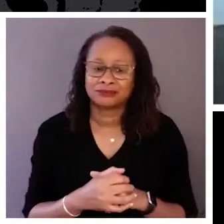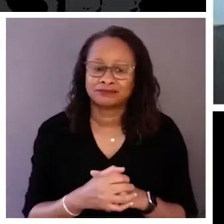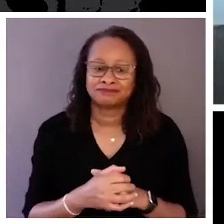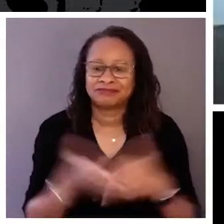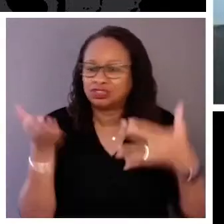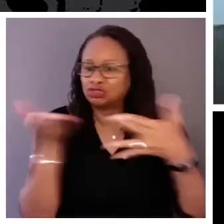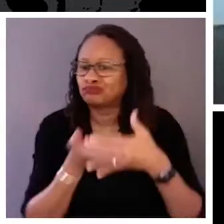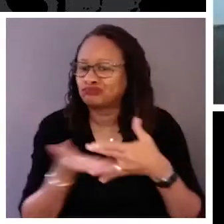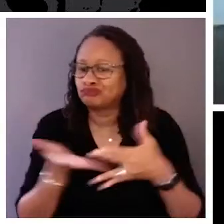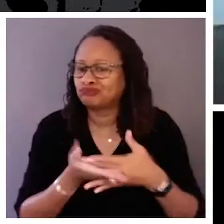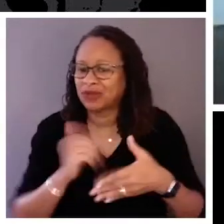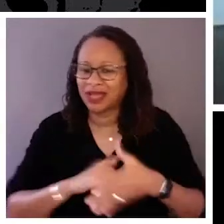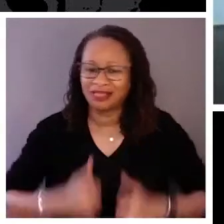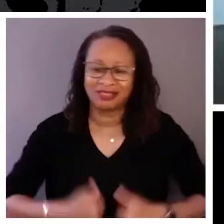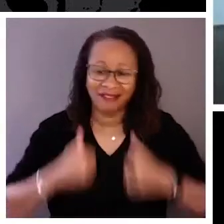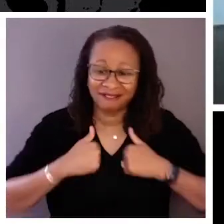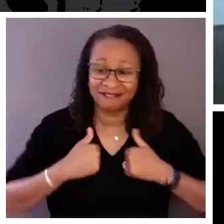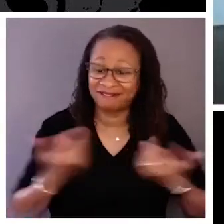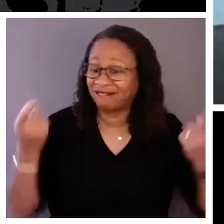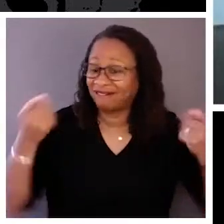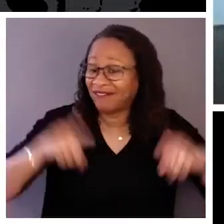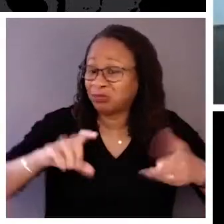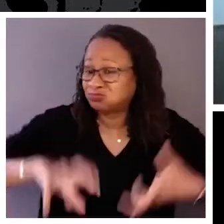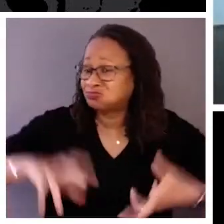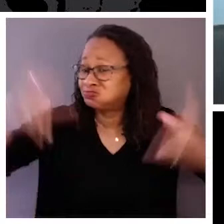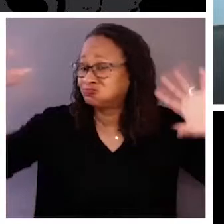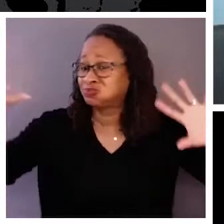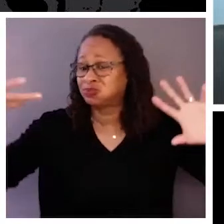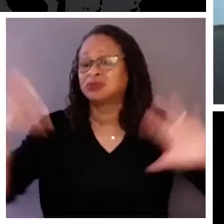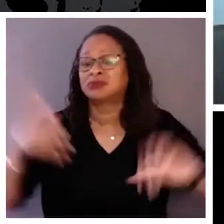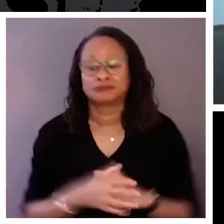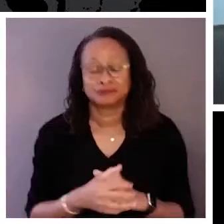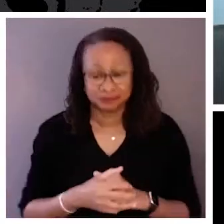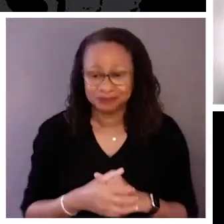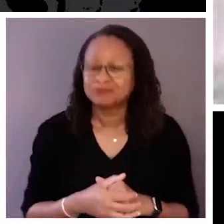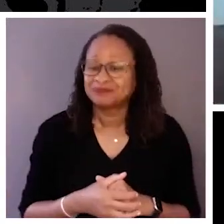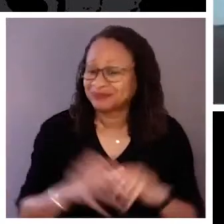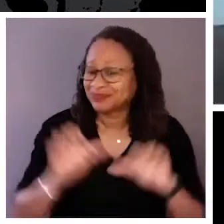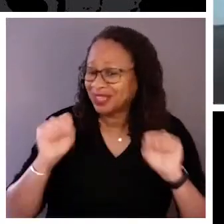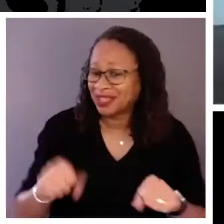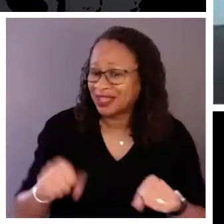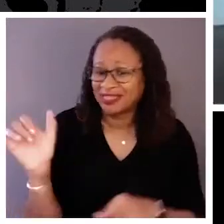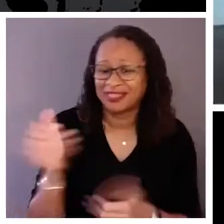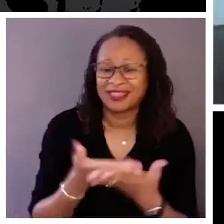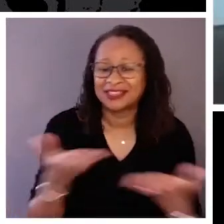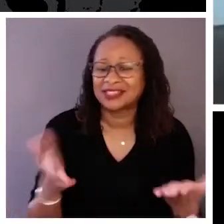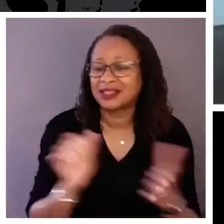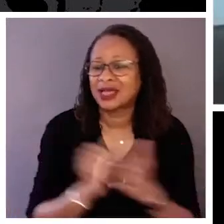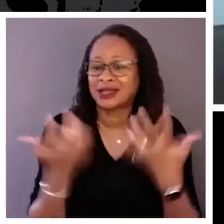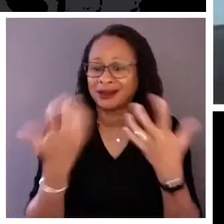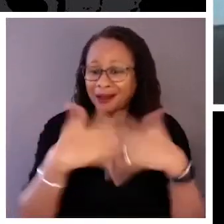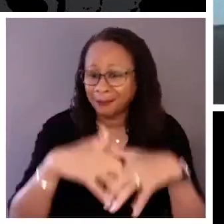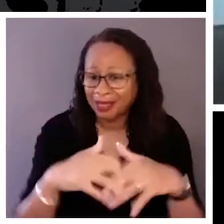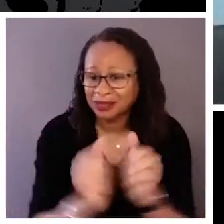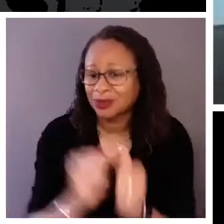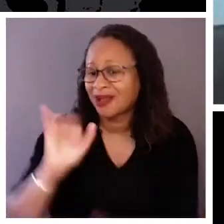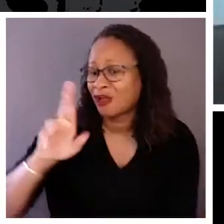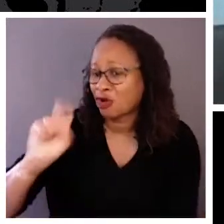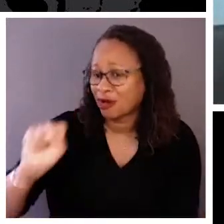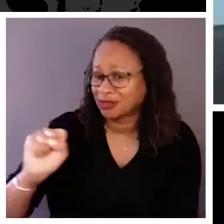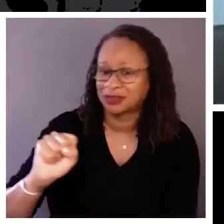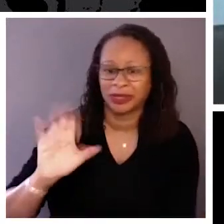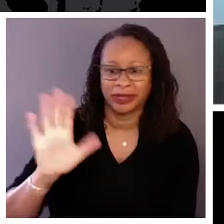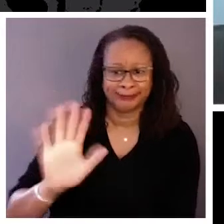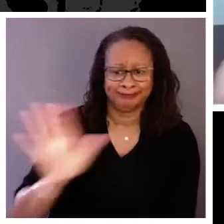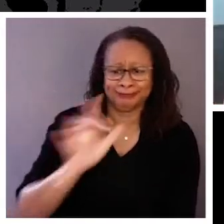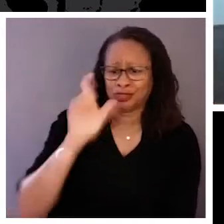interruptions in their lives that really just derail things like compliance with the IRS. Who needs to